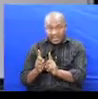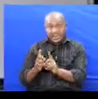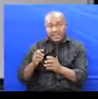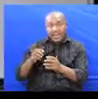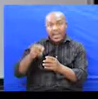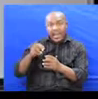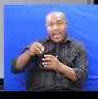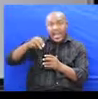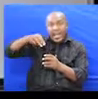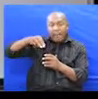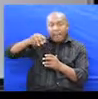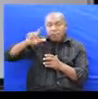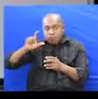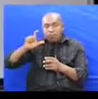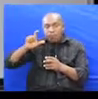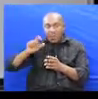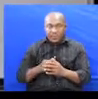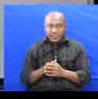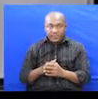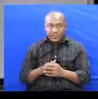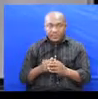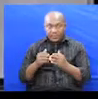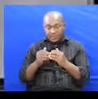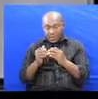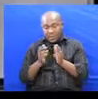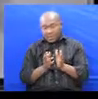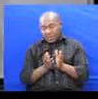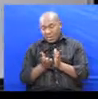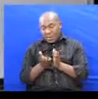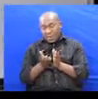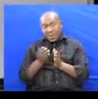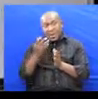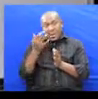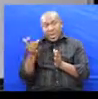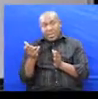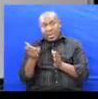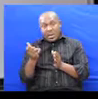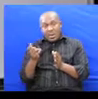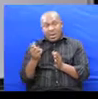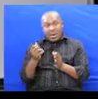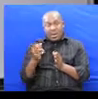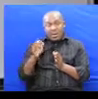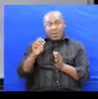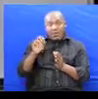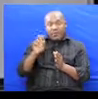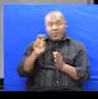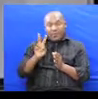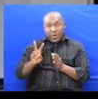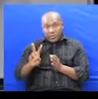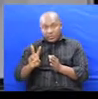Number of moles is abbreviated as small n. and the volume of a solution will